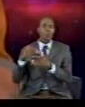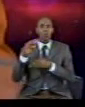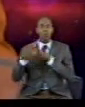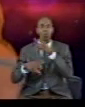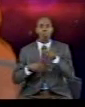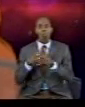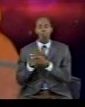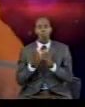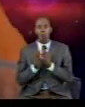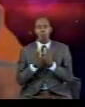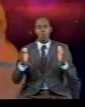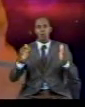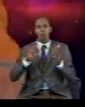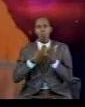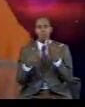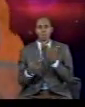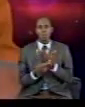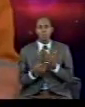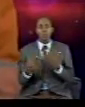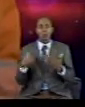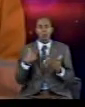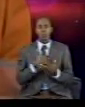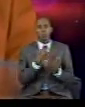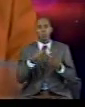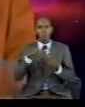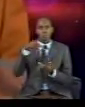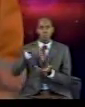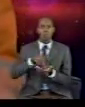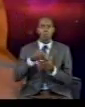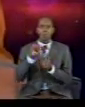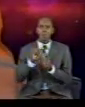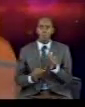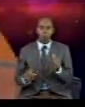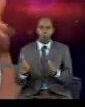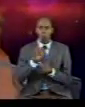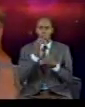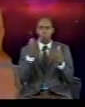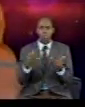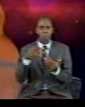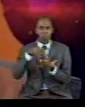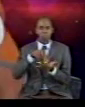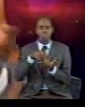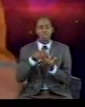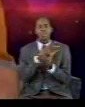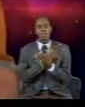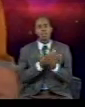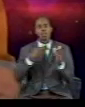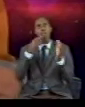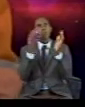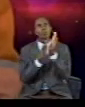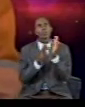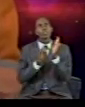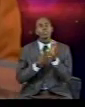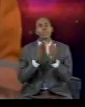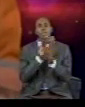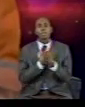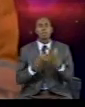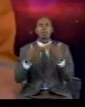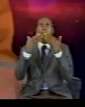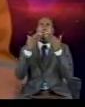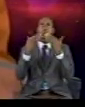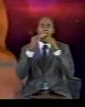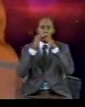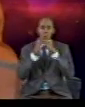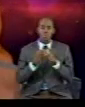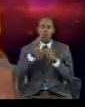crusades. We want to stand up now, every one of us, as we praise God and worship God for the souls the Lord